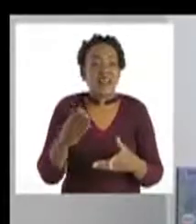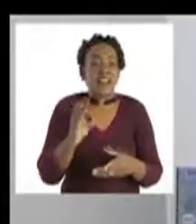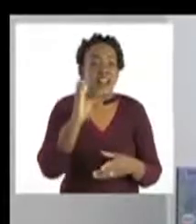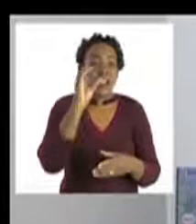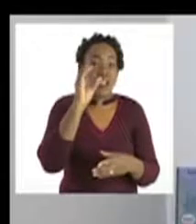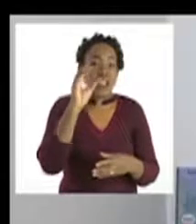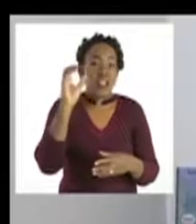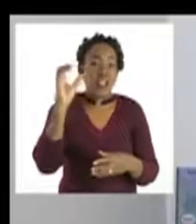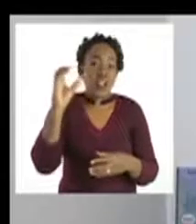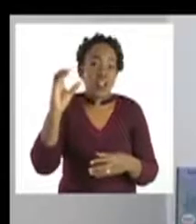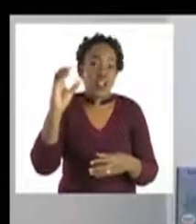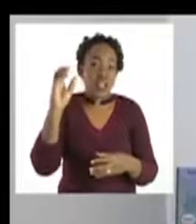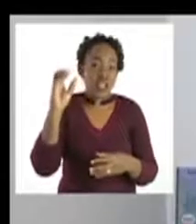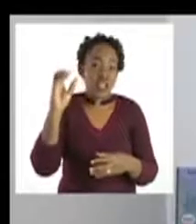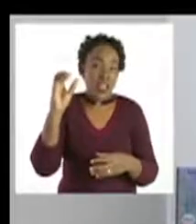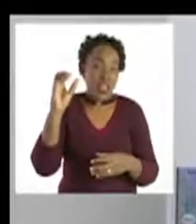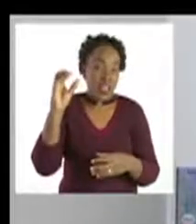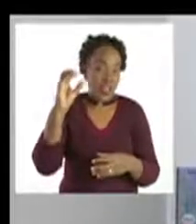composition.